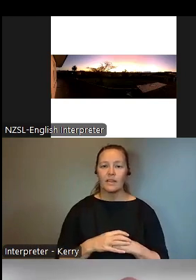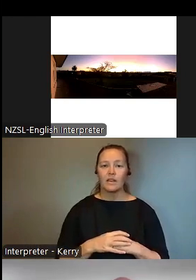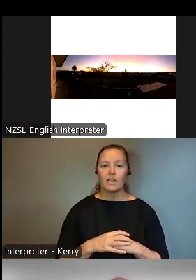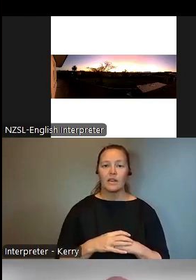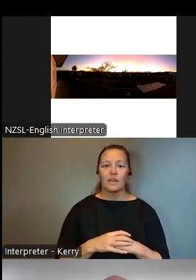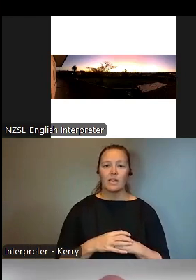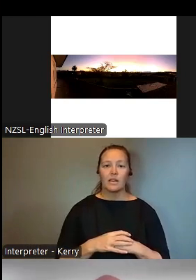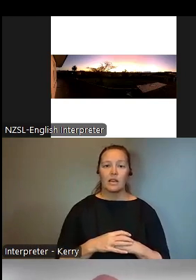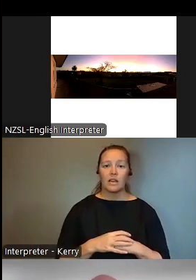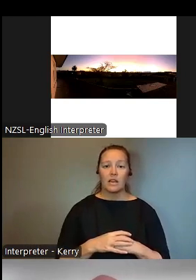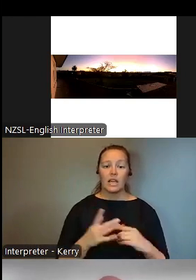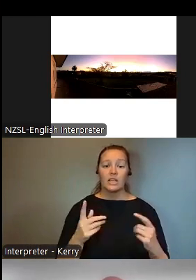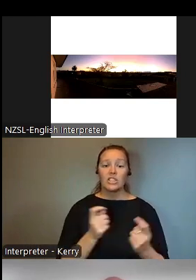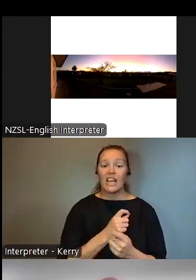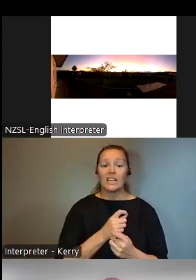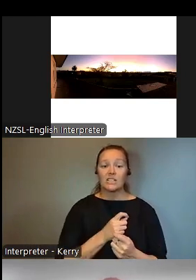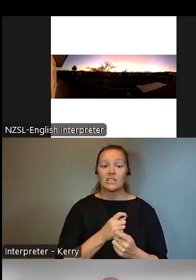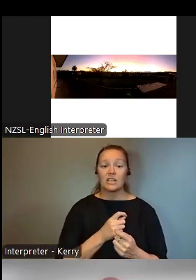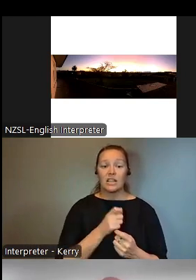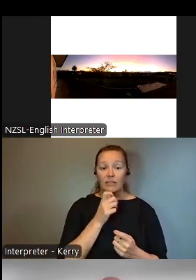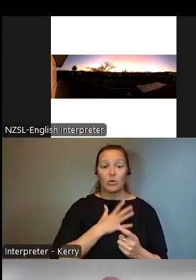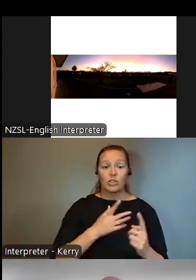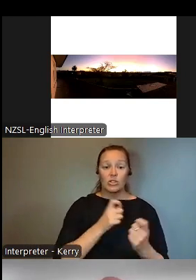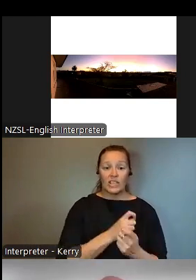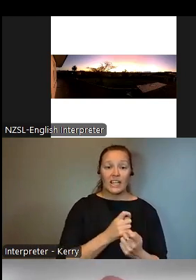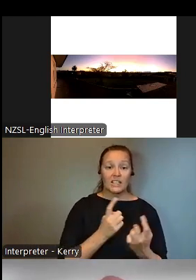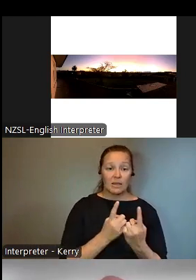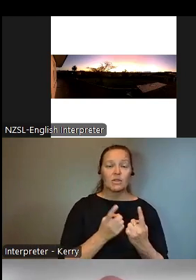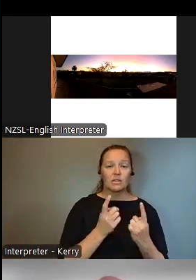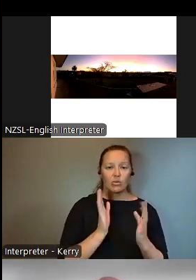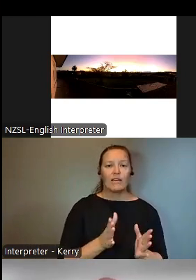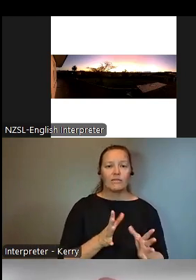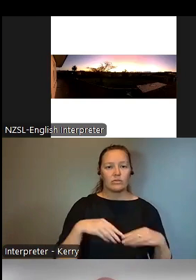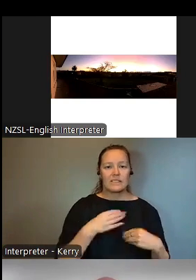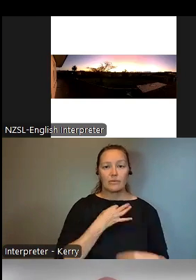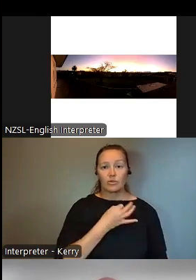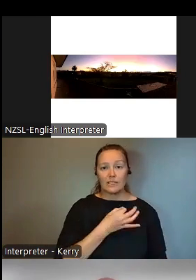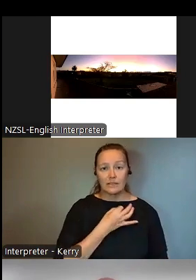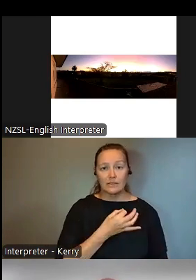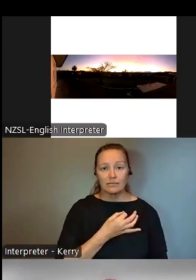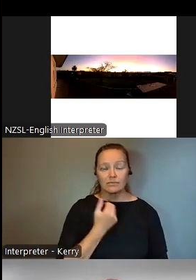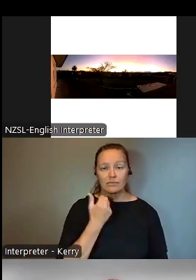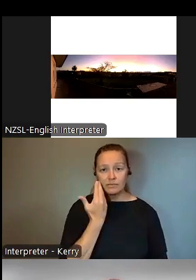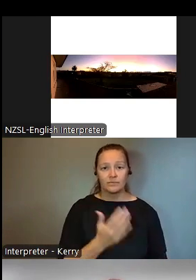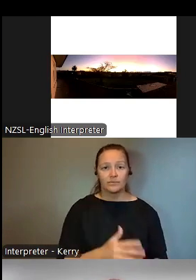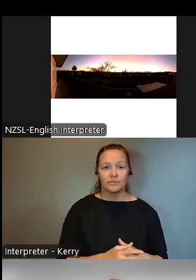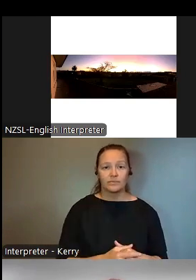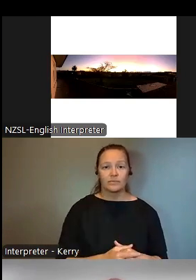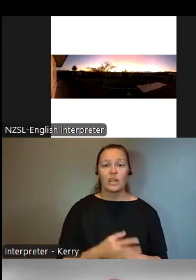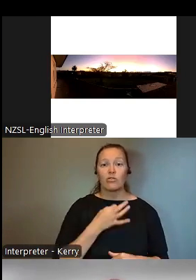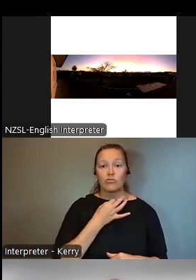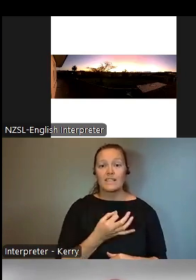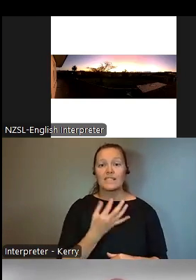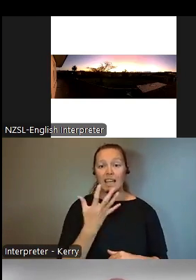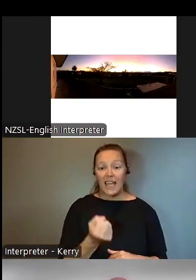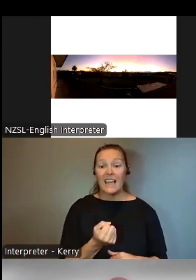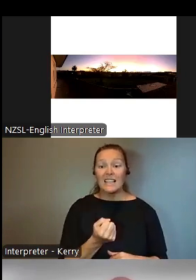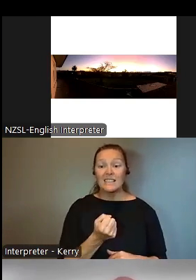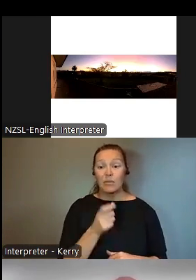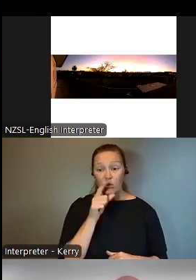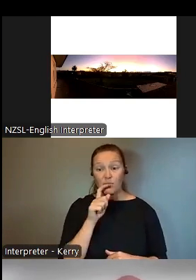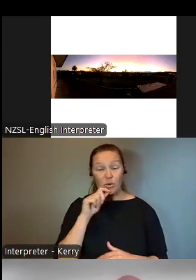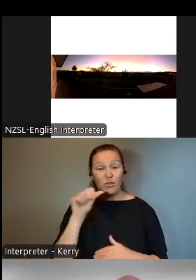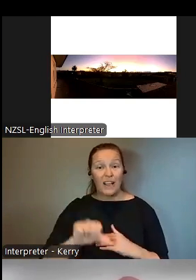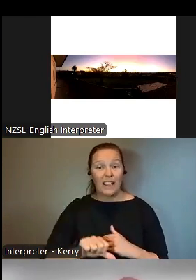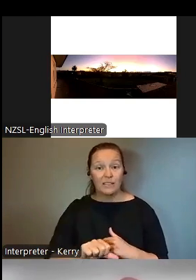without risks. Every time we change something, we take a risk. And risk carries with it the possibility of failure. We might